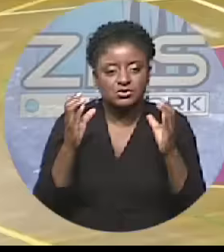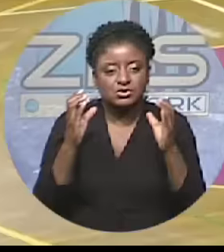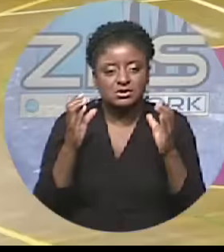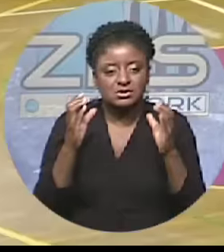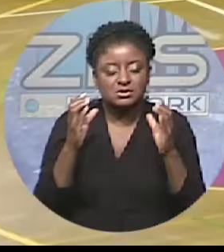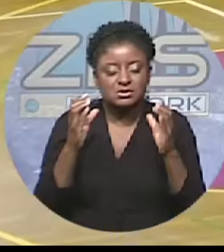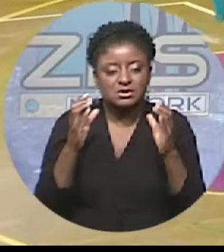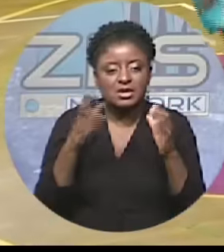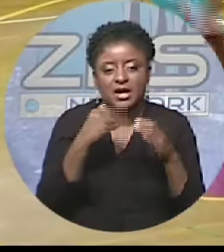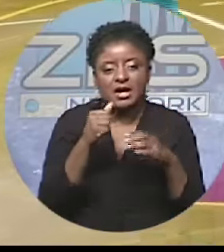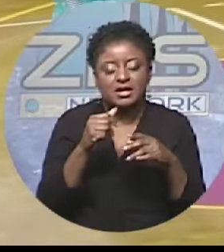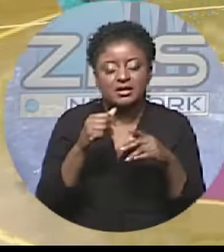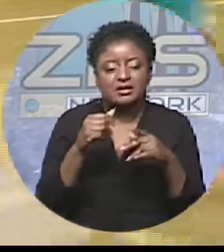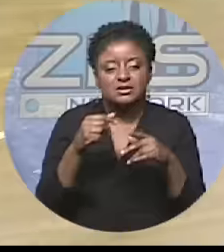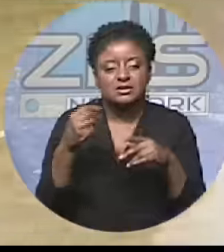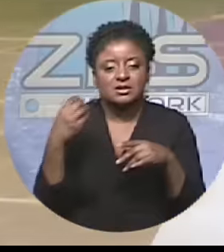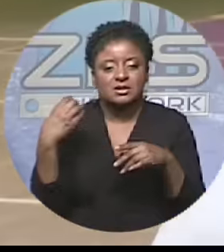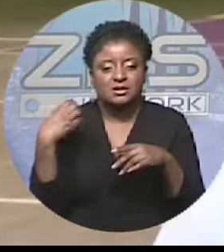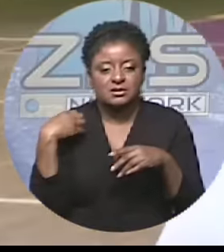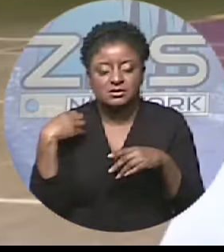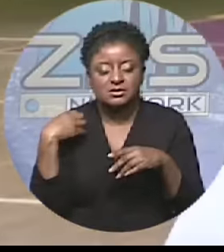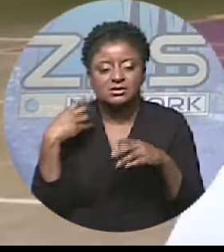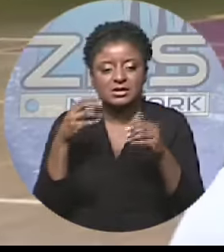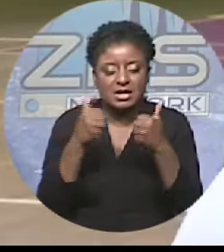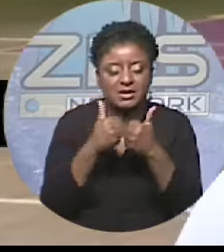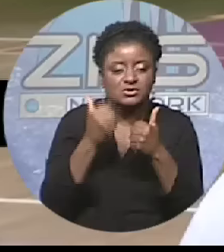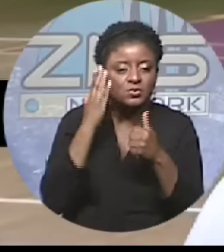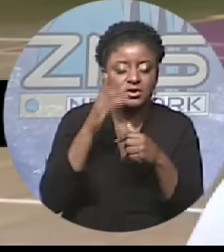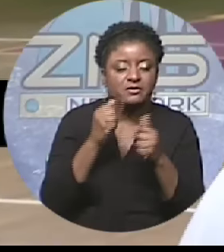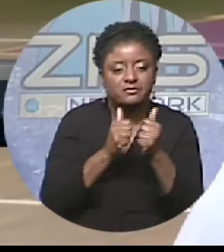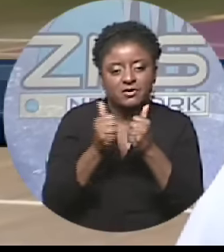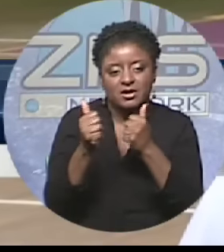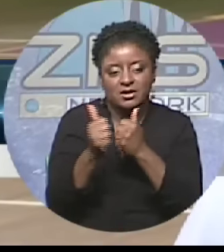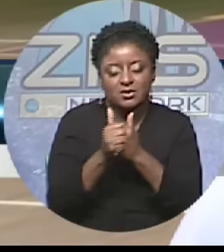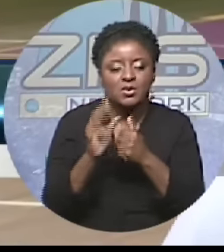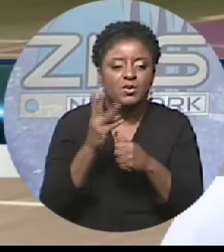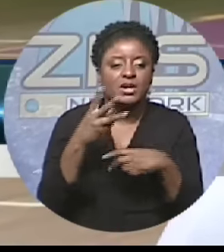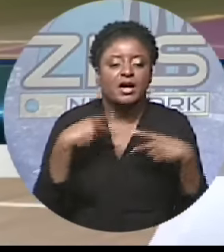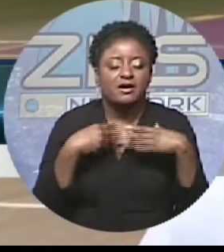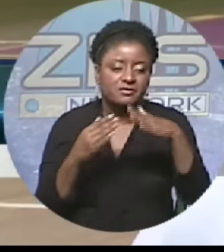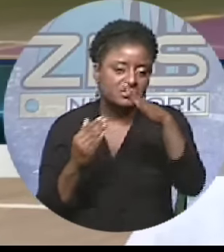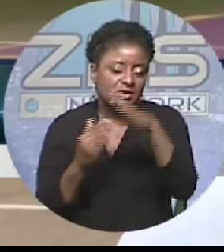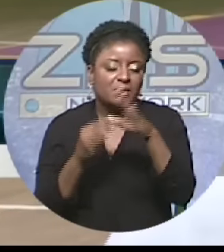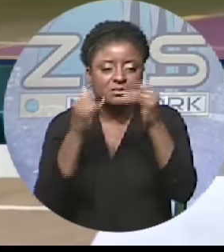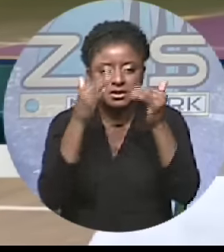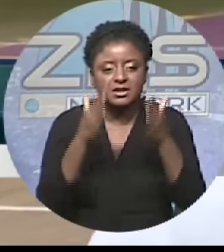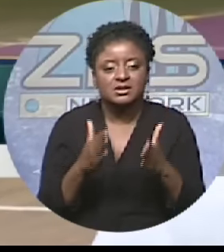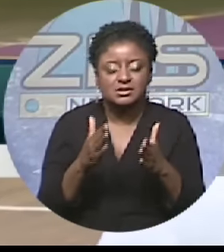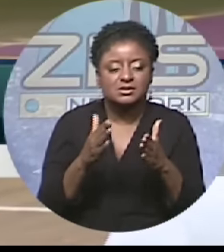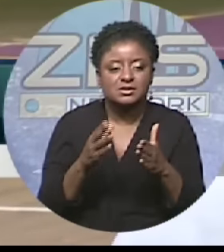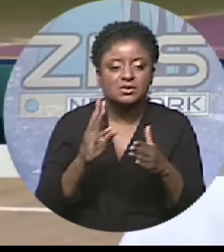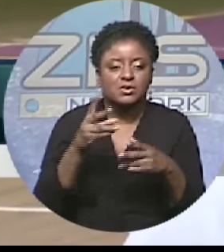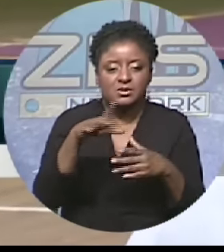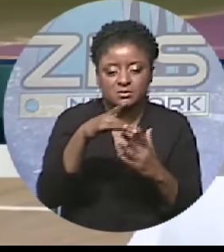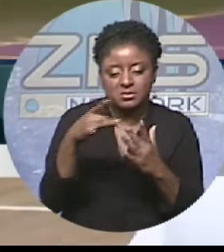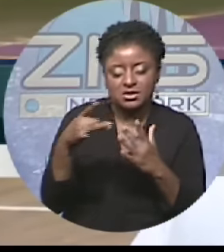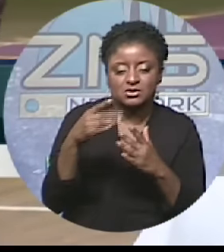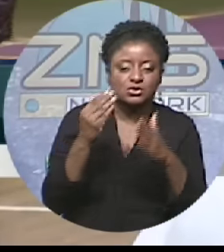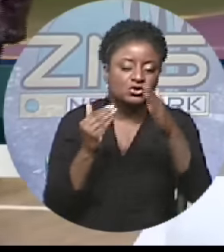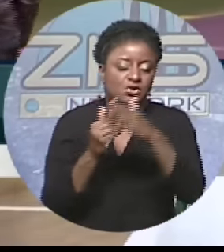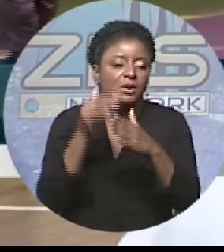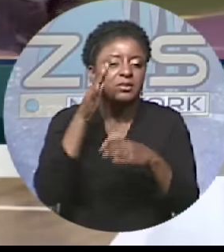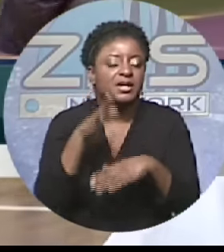game will follow. We're going to have the cream of the crop at that game. What we've done is we've picked out top ladies from